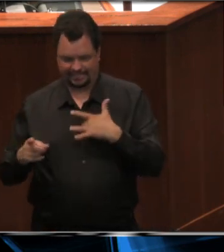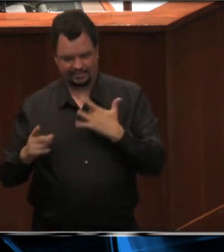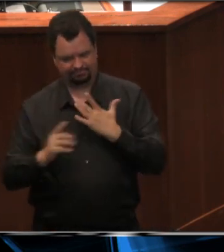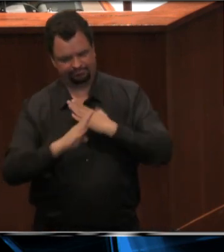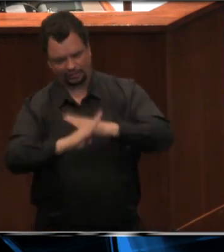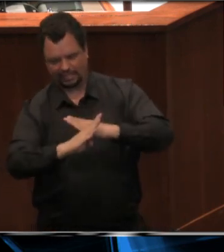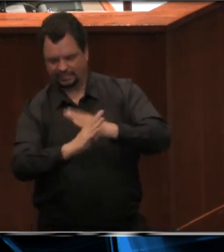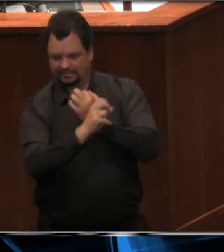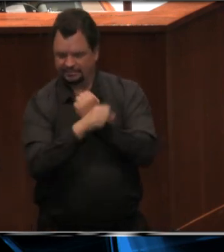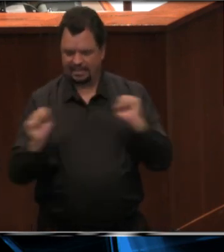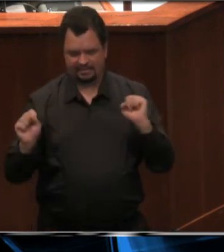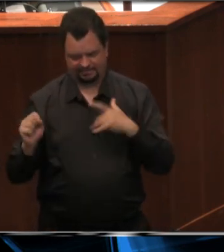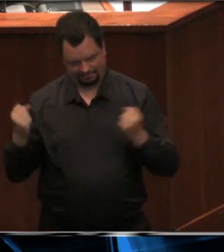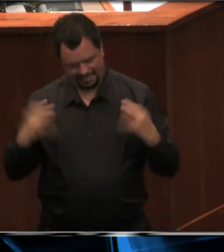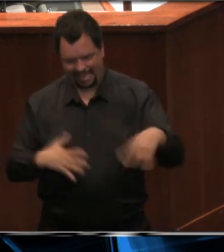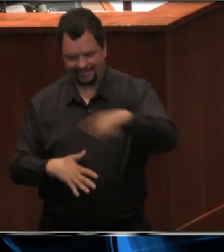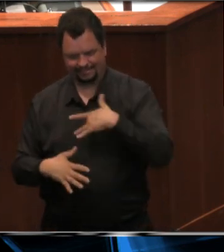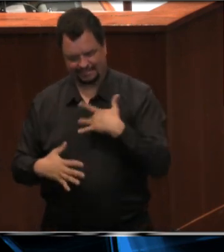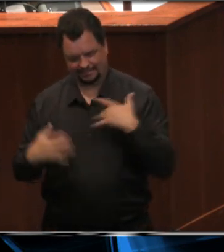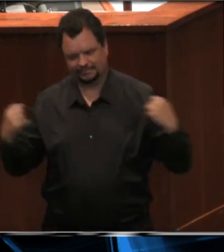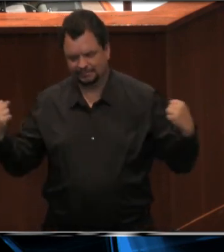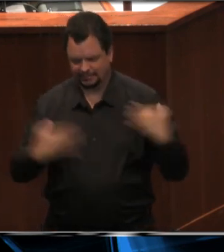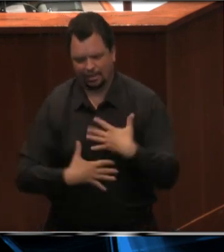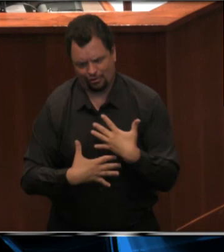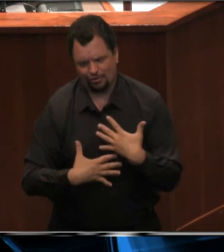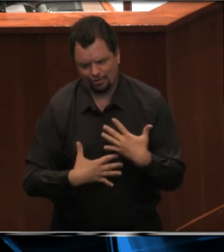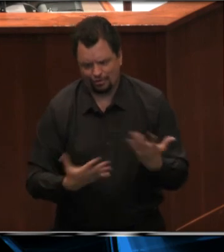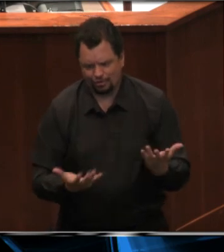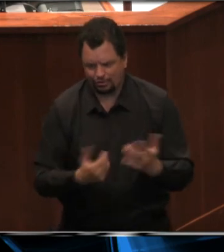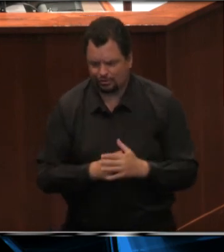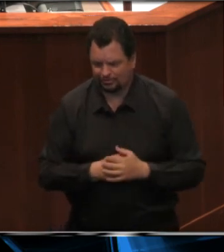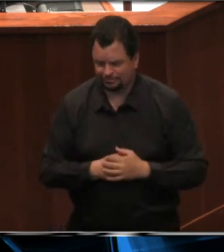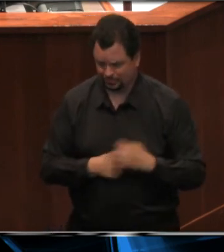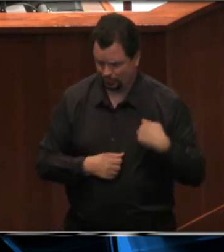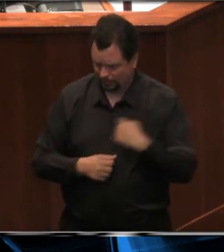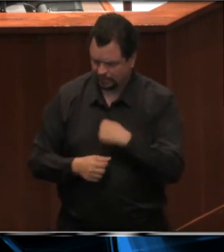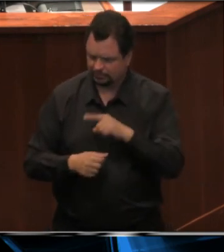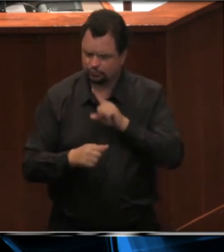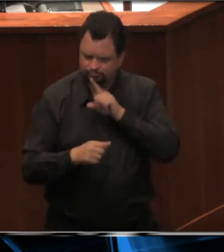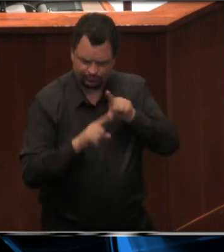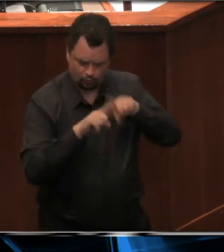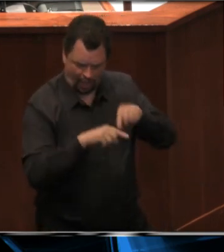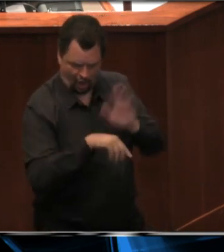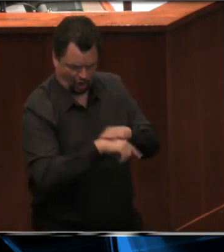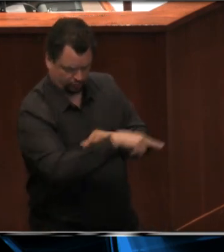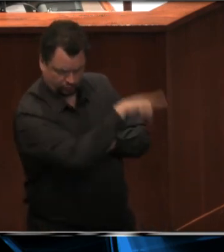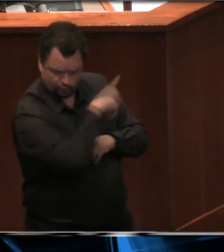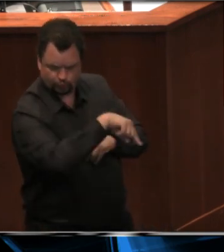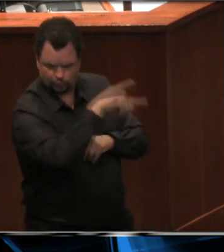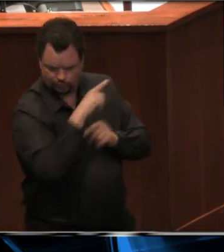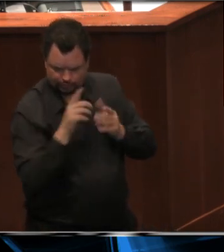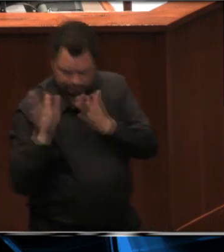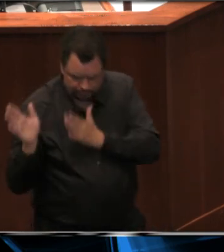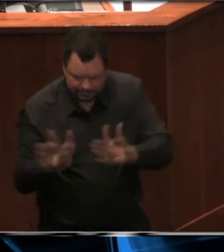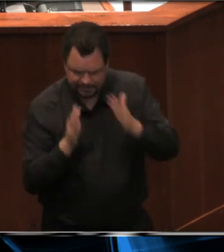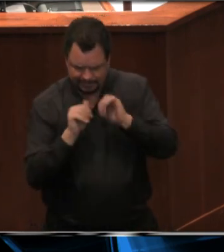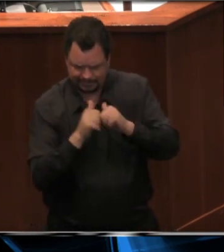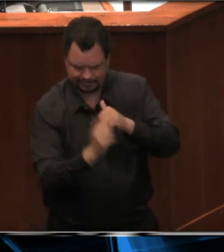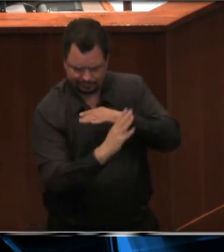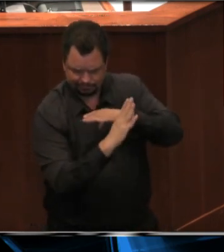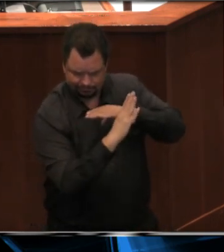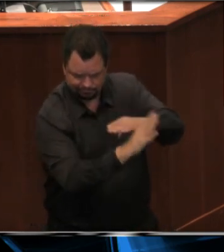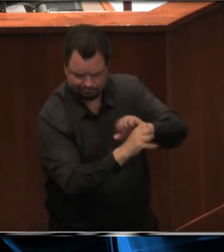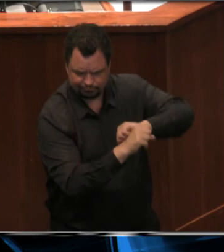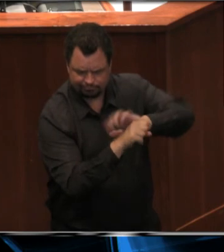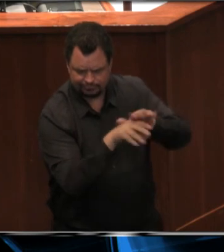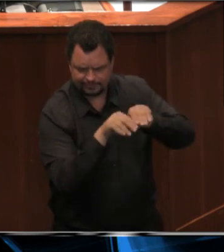for school, and we have been largely left out of the process. We are relying on you to be the guardrails to steal school reopenings onto a safer path. We